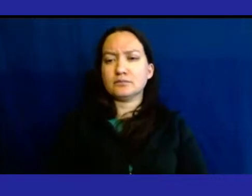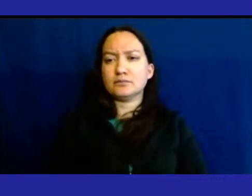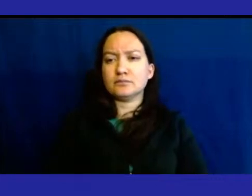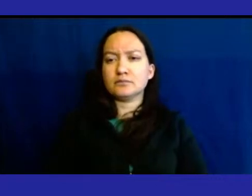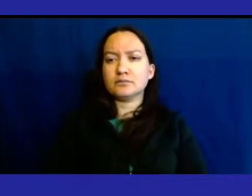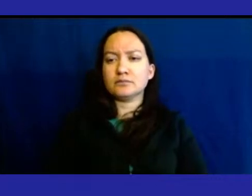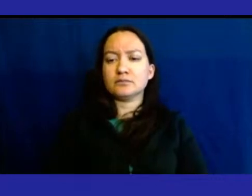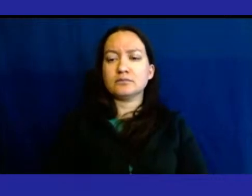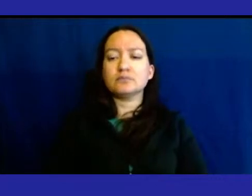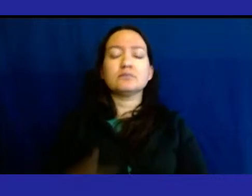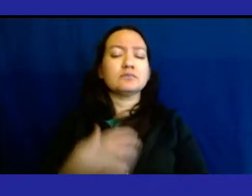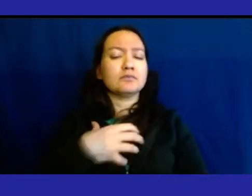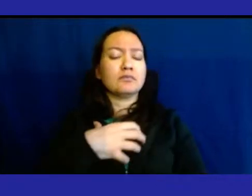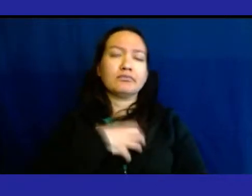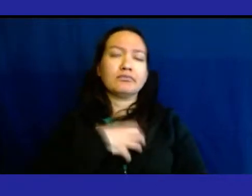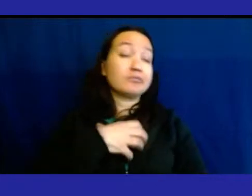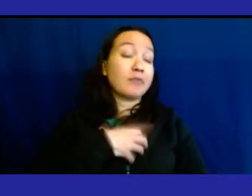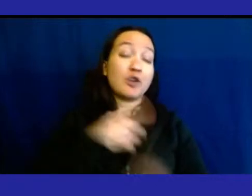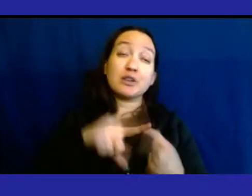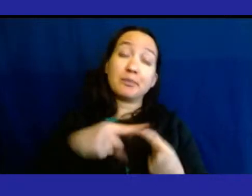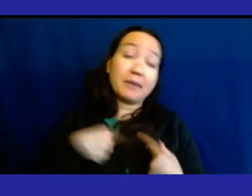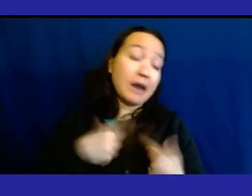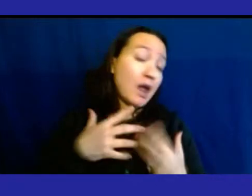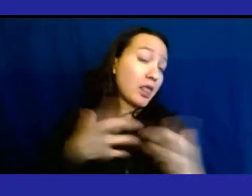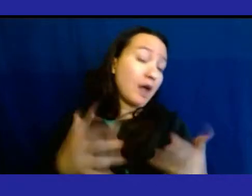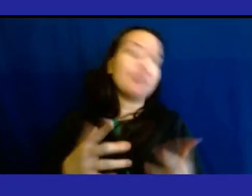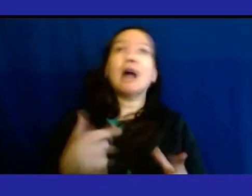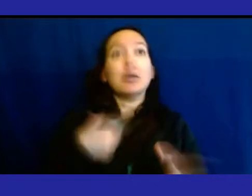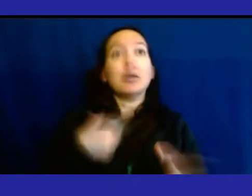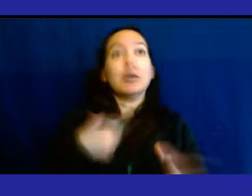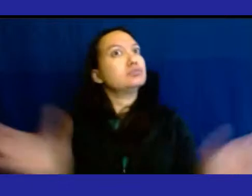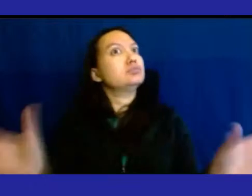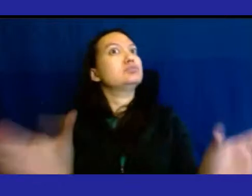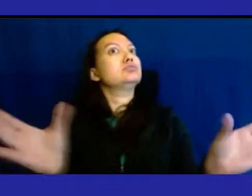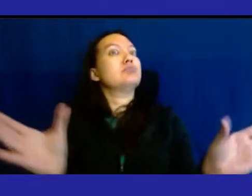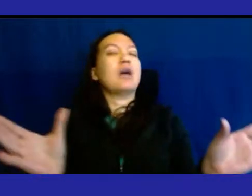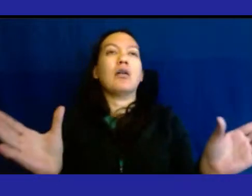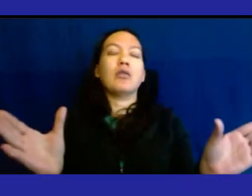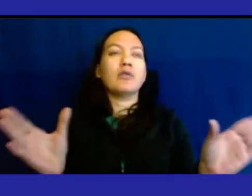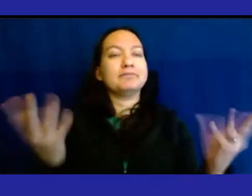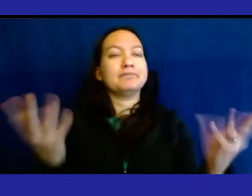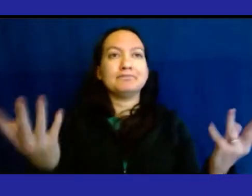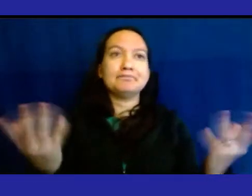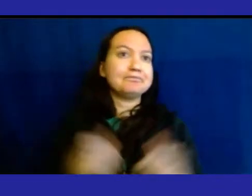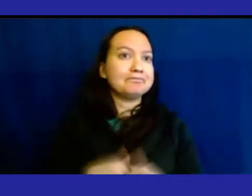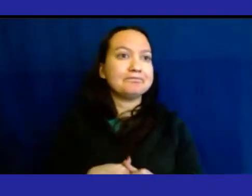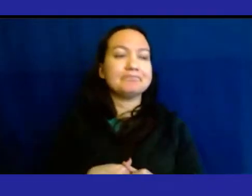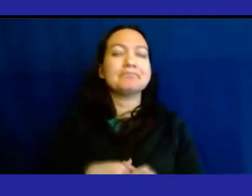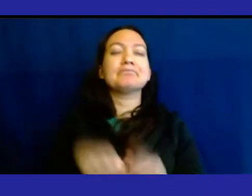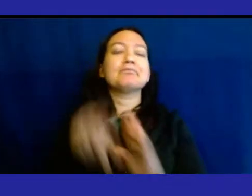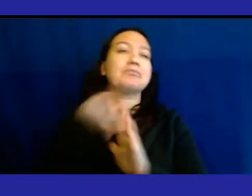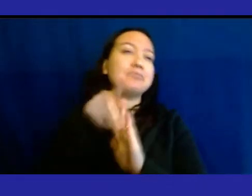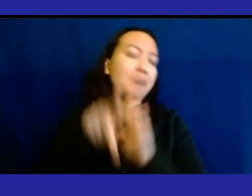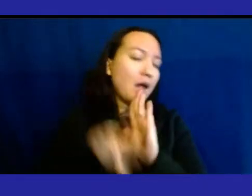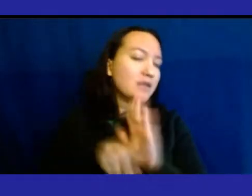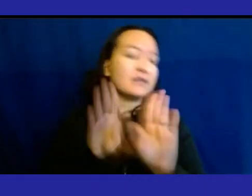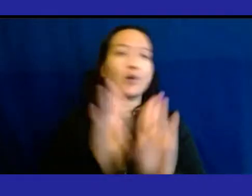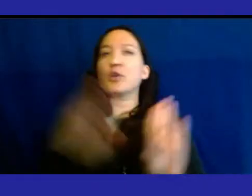Complaints, people complain a lot to me, which I encourage. I have an open, policy about